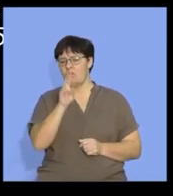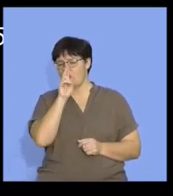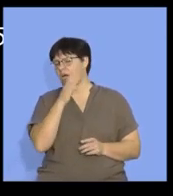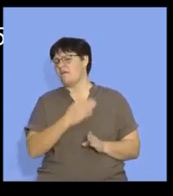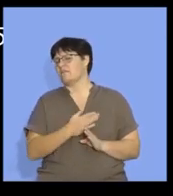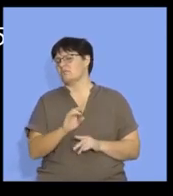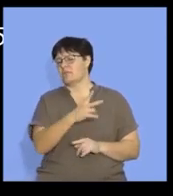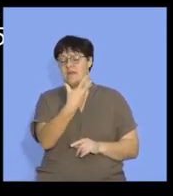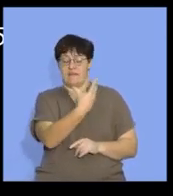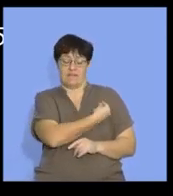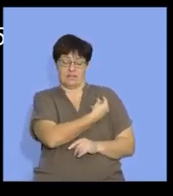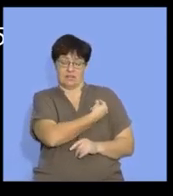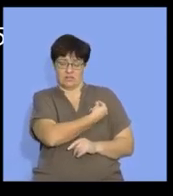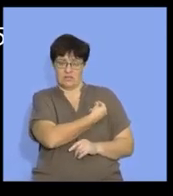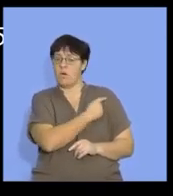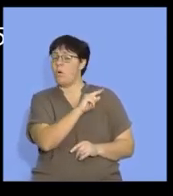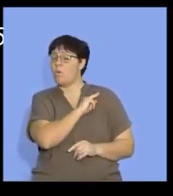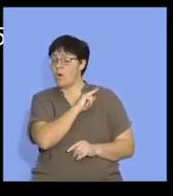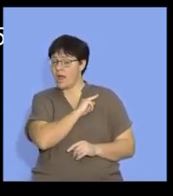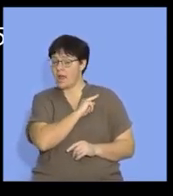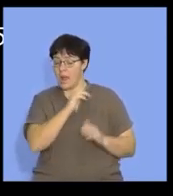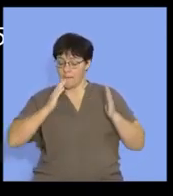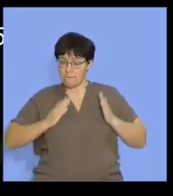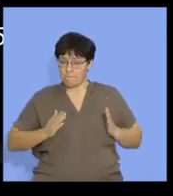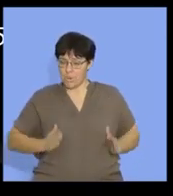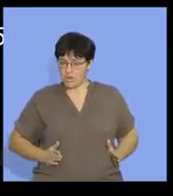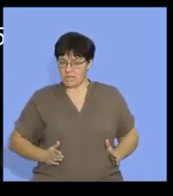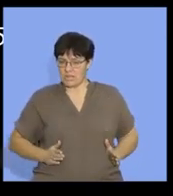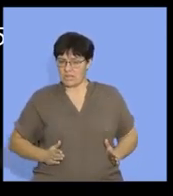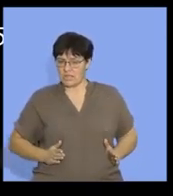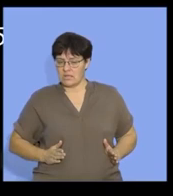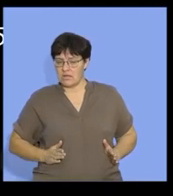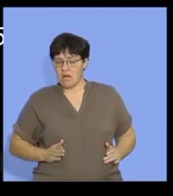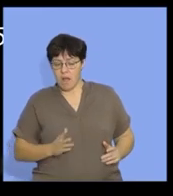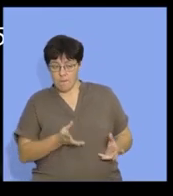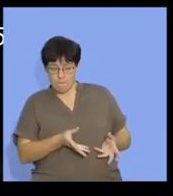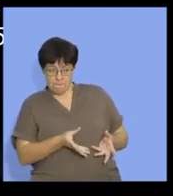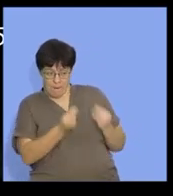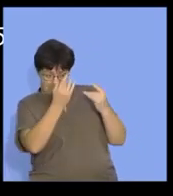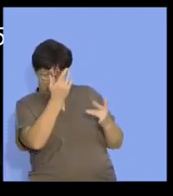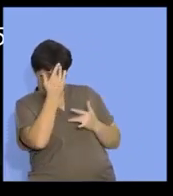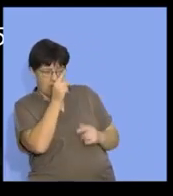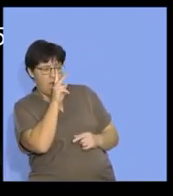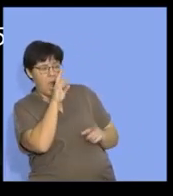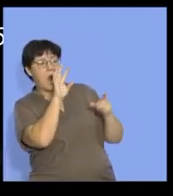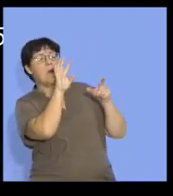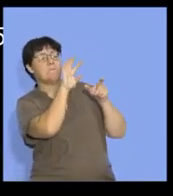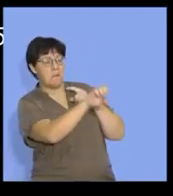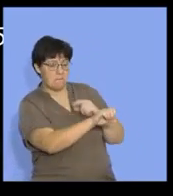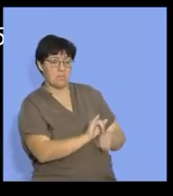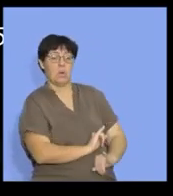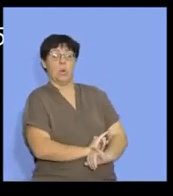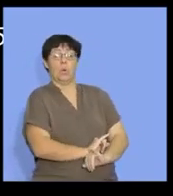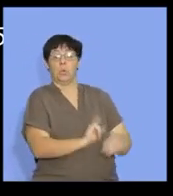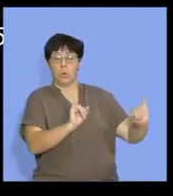the functions, remember we said a vaccination is there to help our body cope when we get a disease, so that we might not